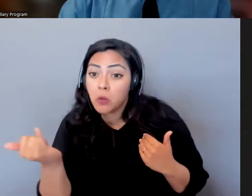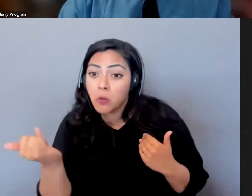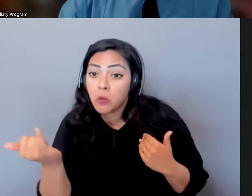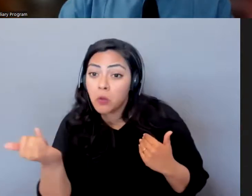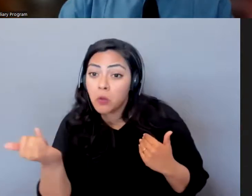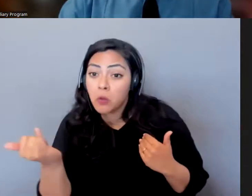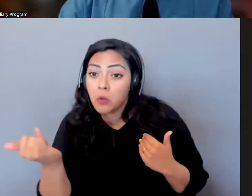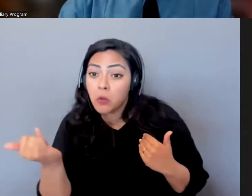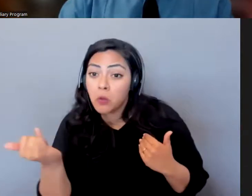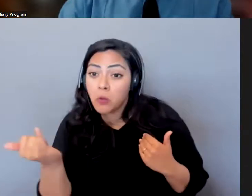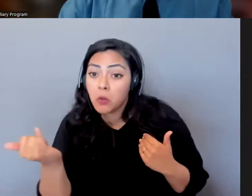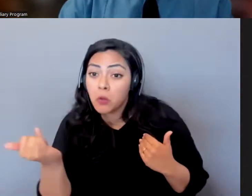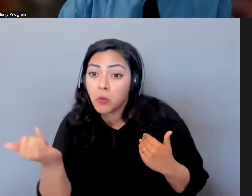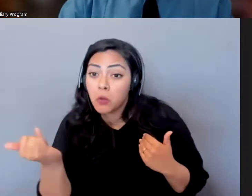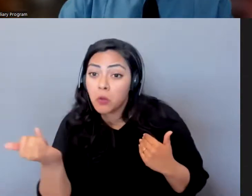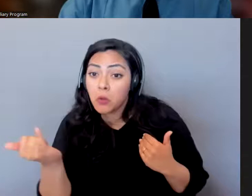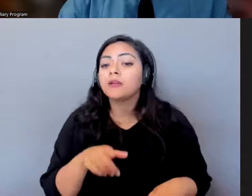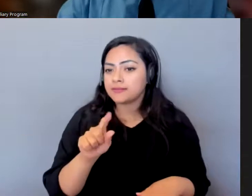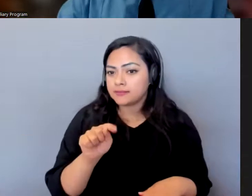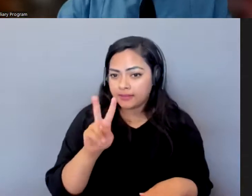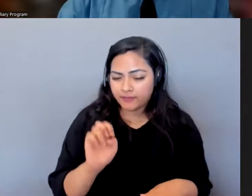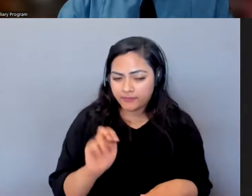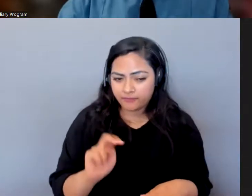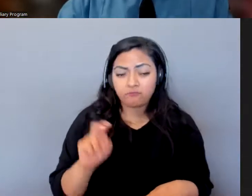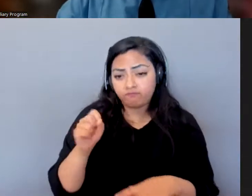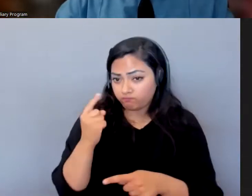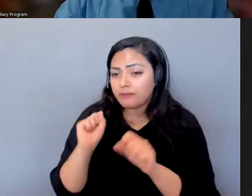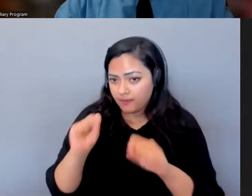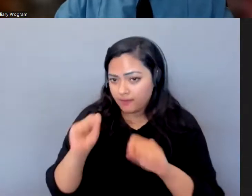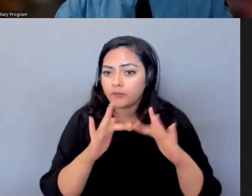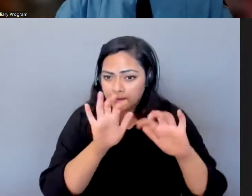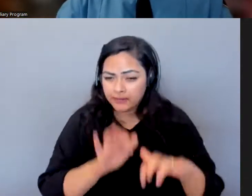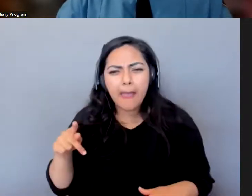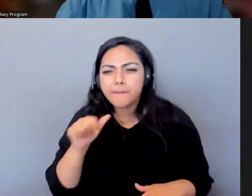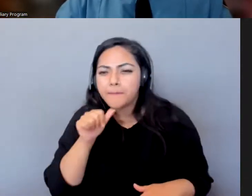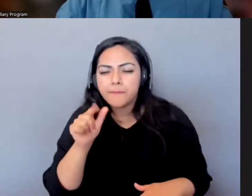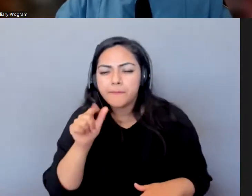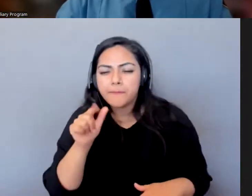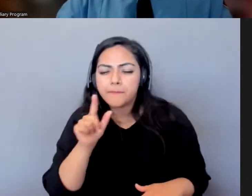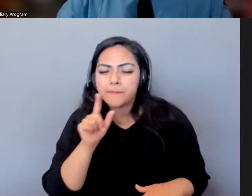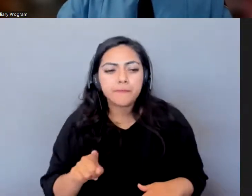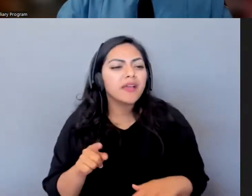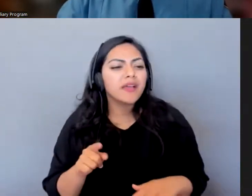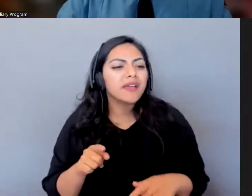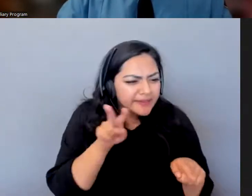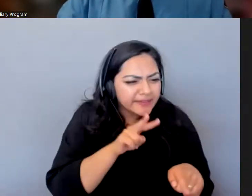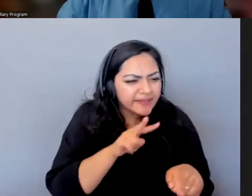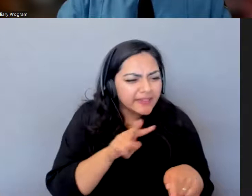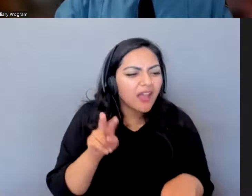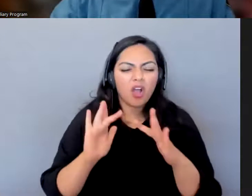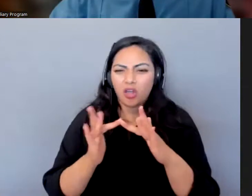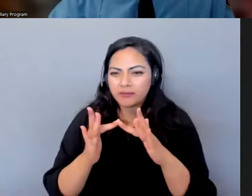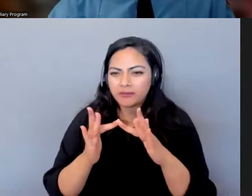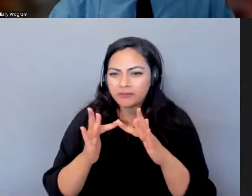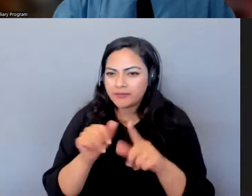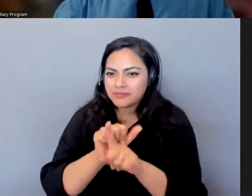Definitely. Scam and frauds on computers, freeze your internet until you pay. Yeah, that, I mean, cybercrime is a